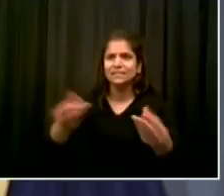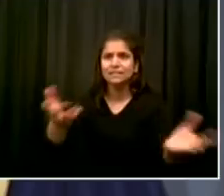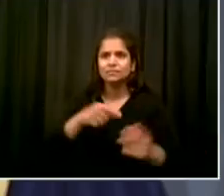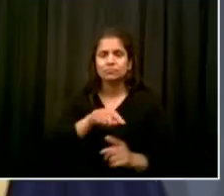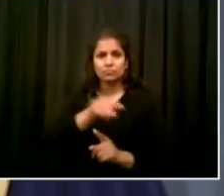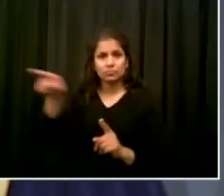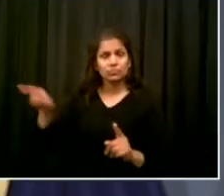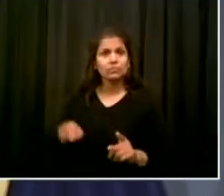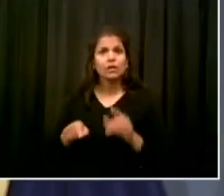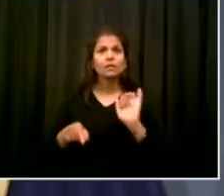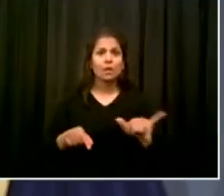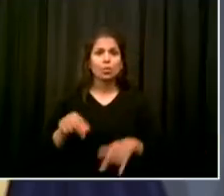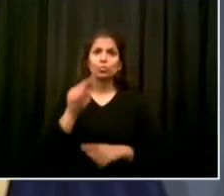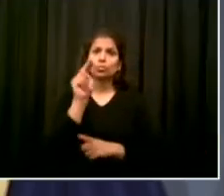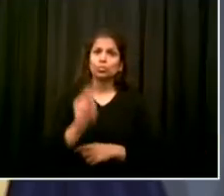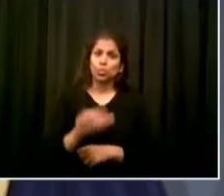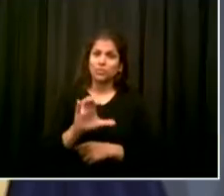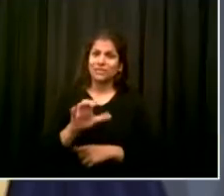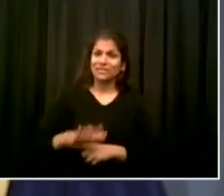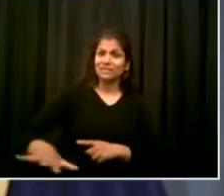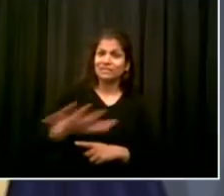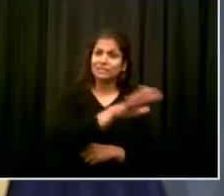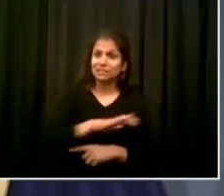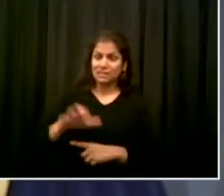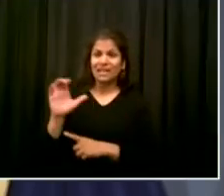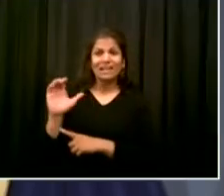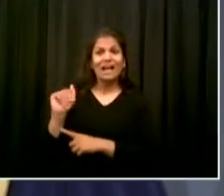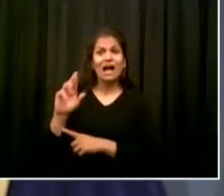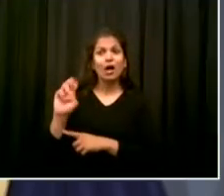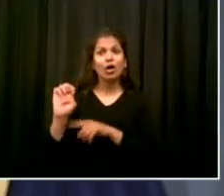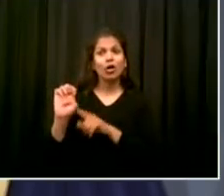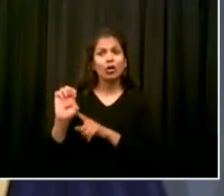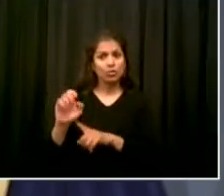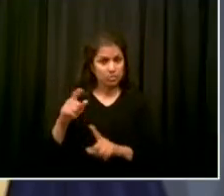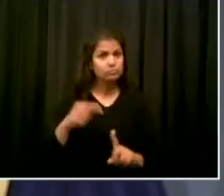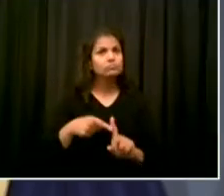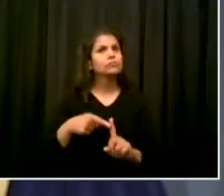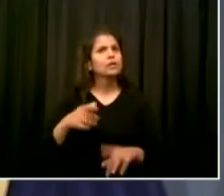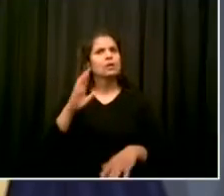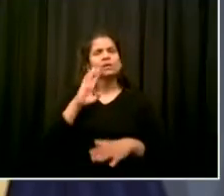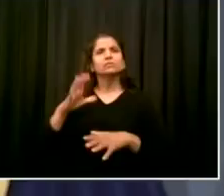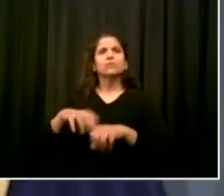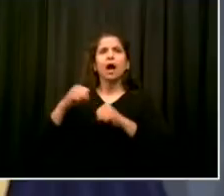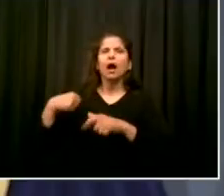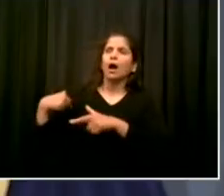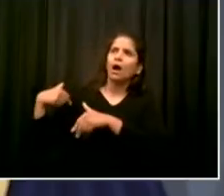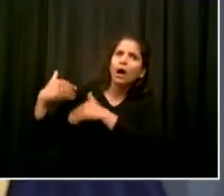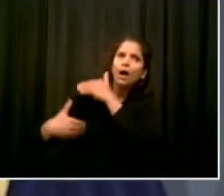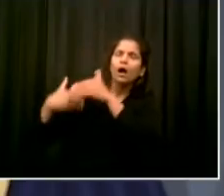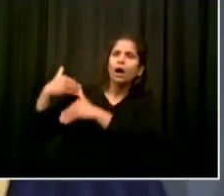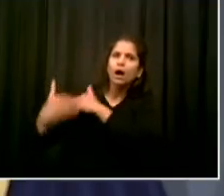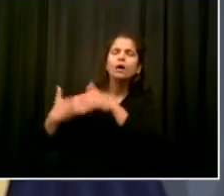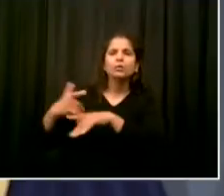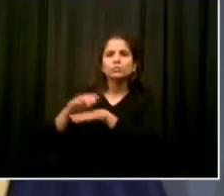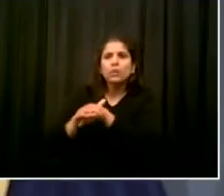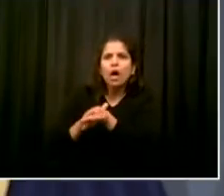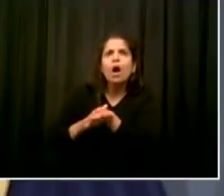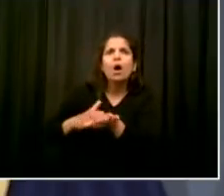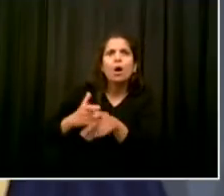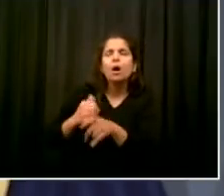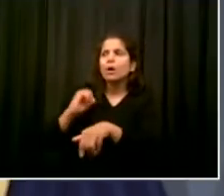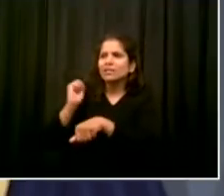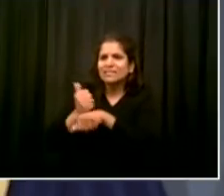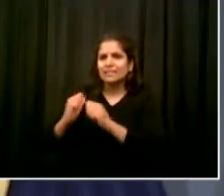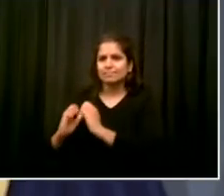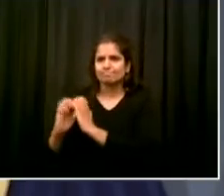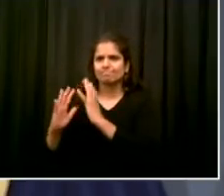time. Obviously, because it's such a huge endeavor, trying to reach 600,000 people who have no health care coverage whatsoever. That's the size of a lot of